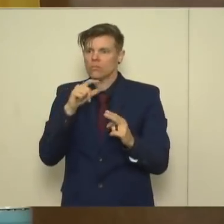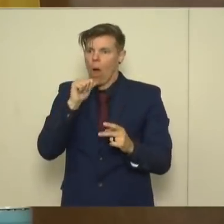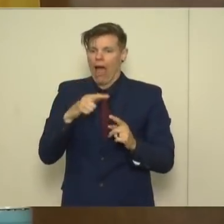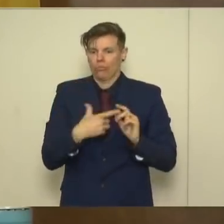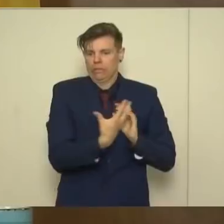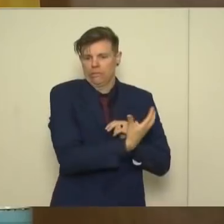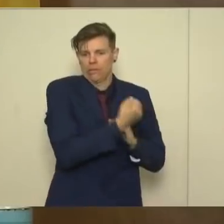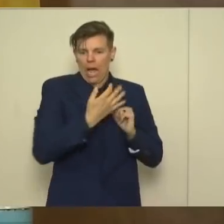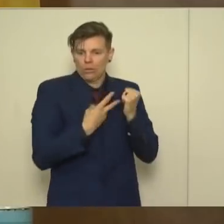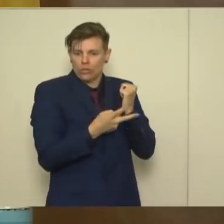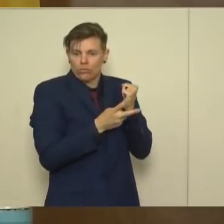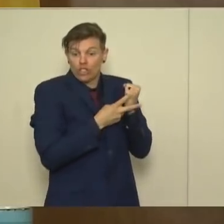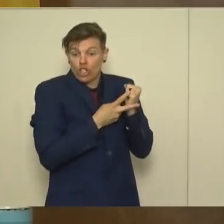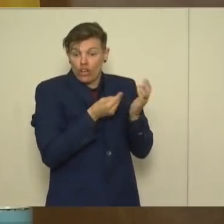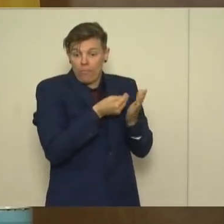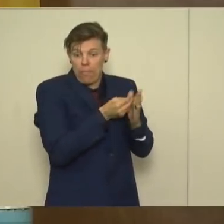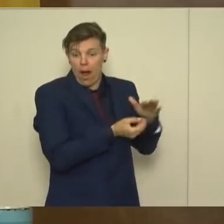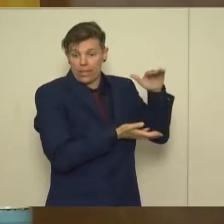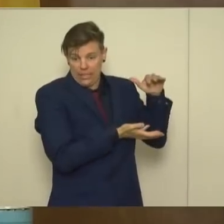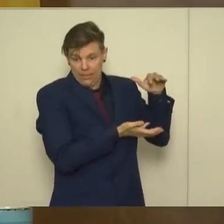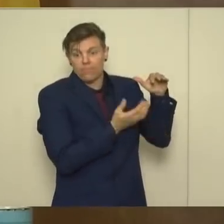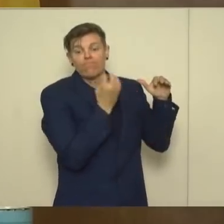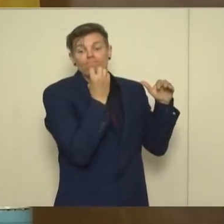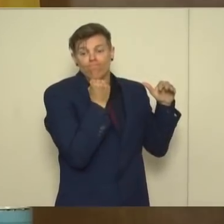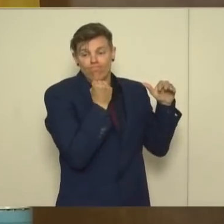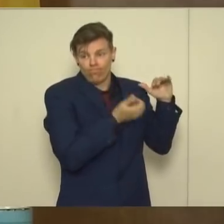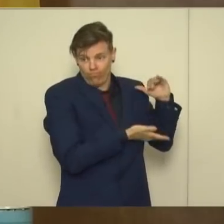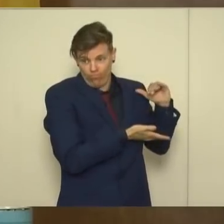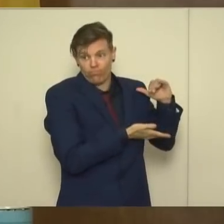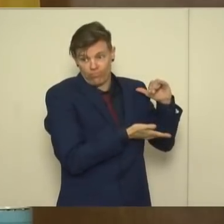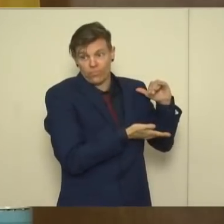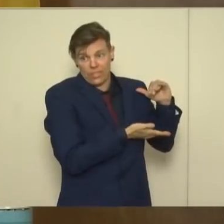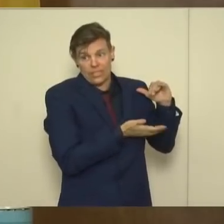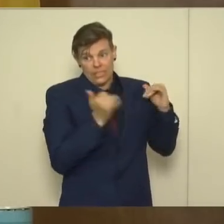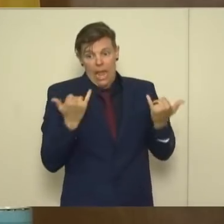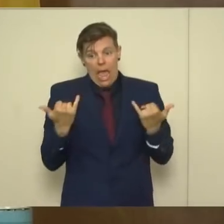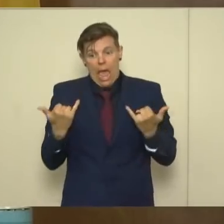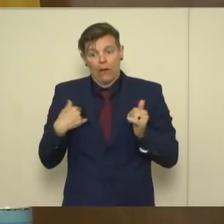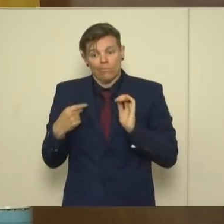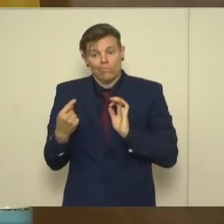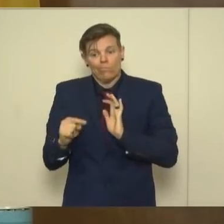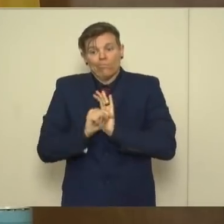budget deficit going into FY22. That is true.